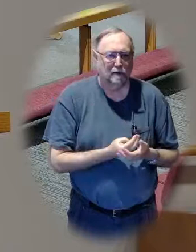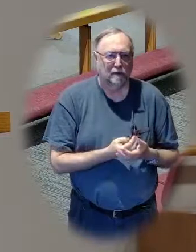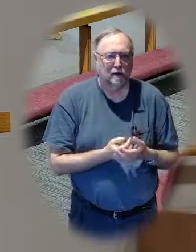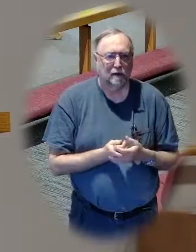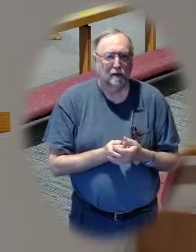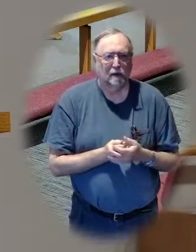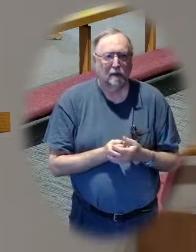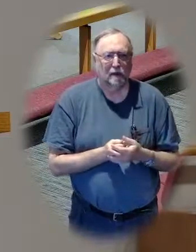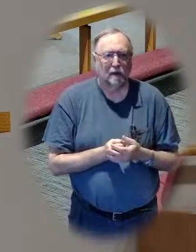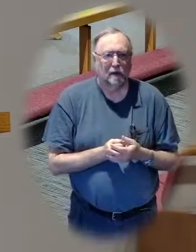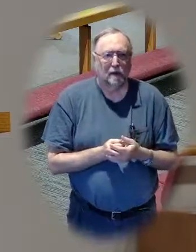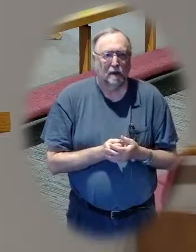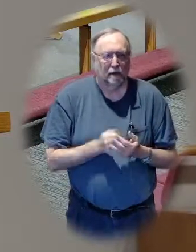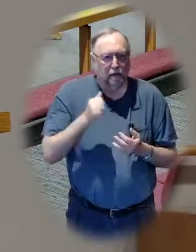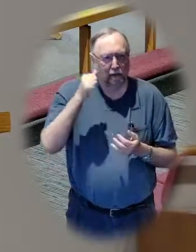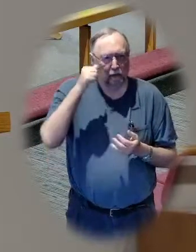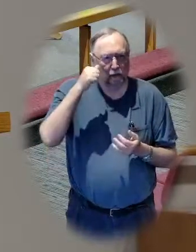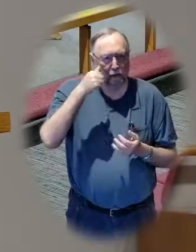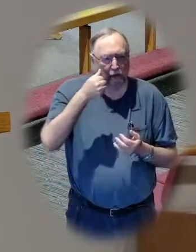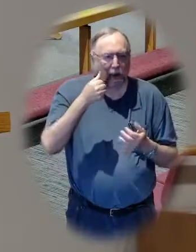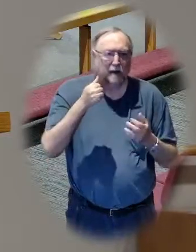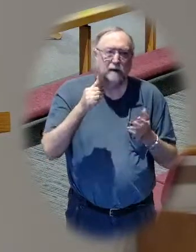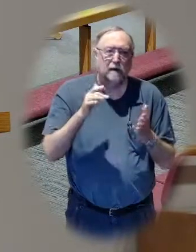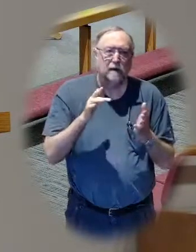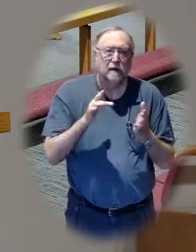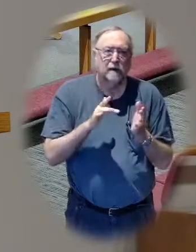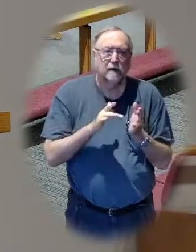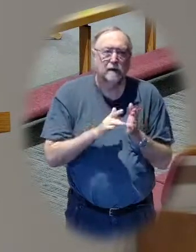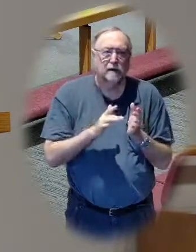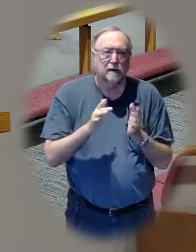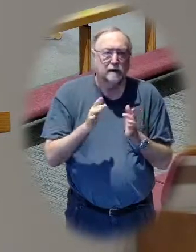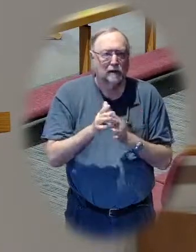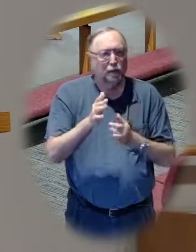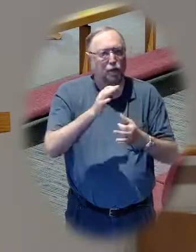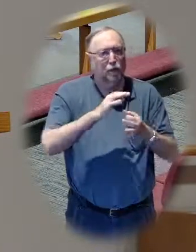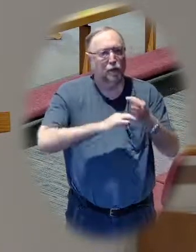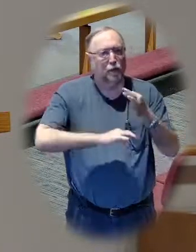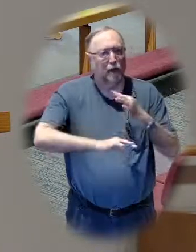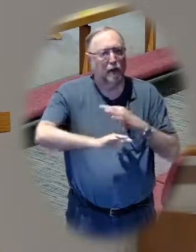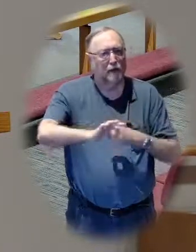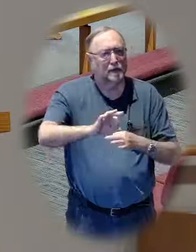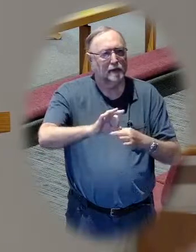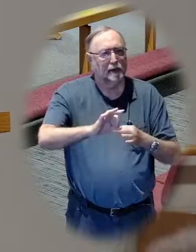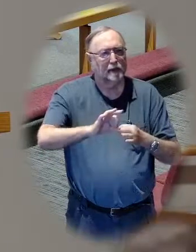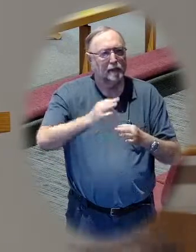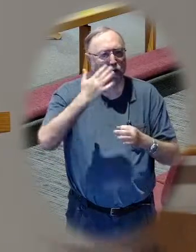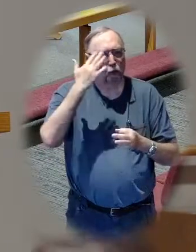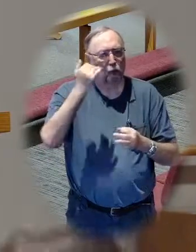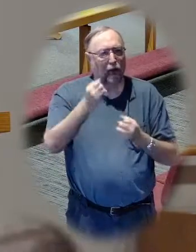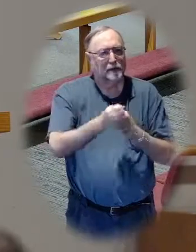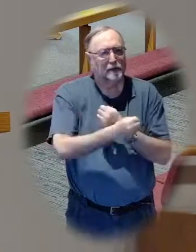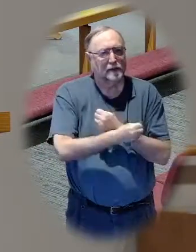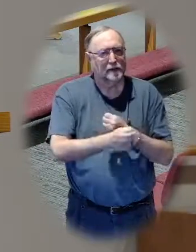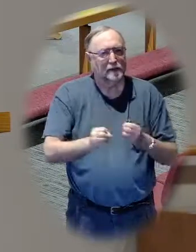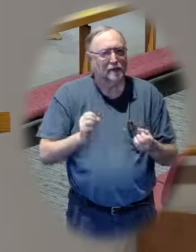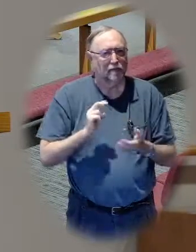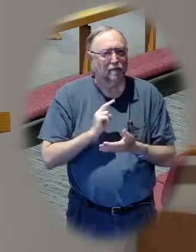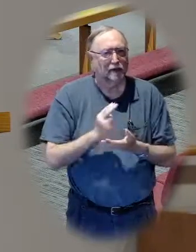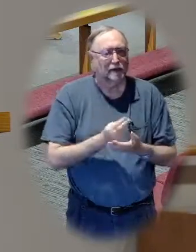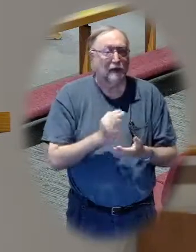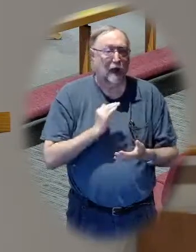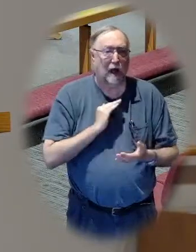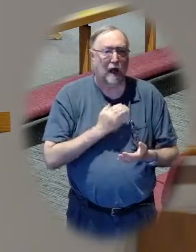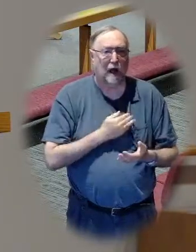And we are reminded in the midst of this that Jesus took our place to save us, that our sins are